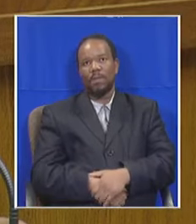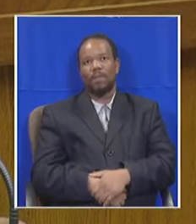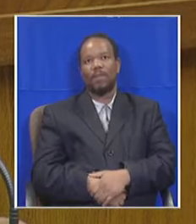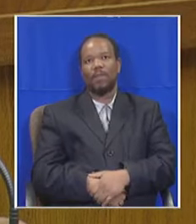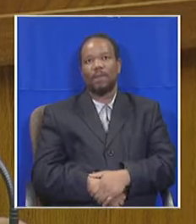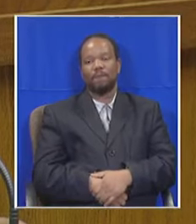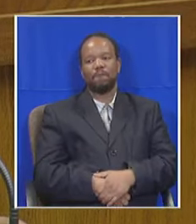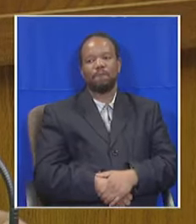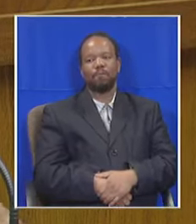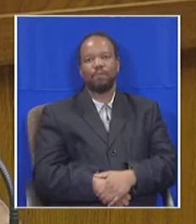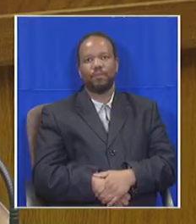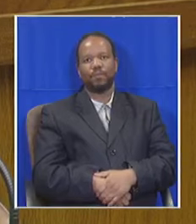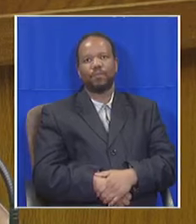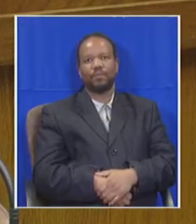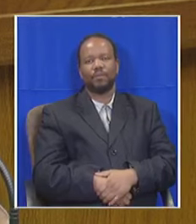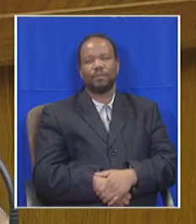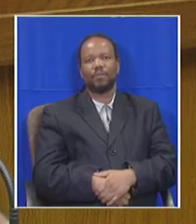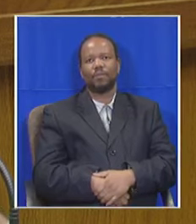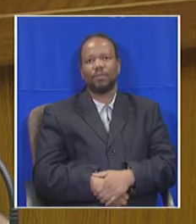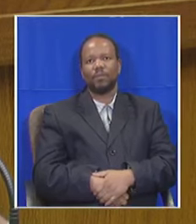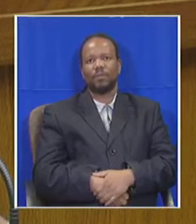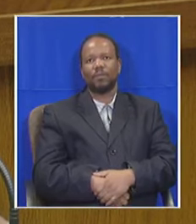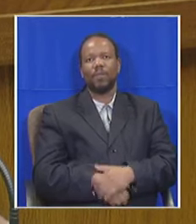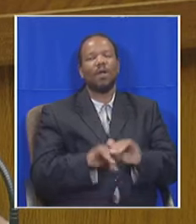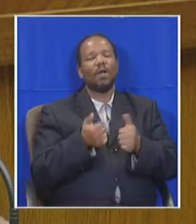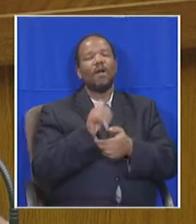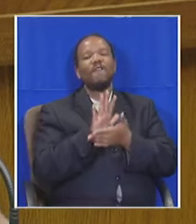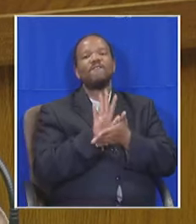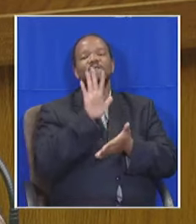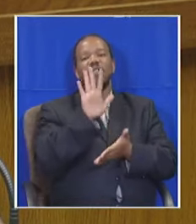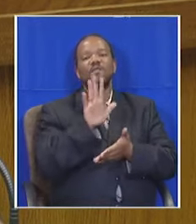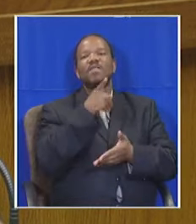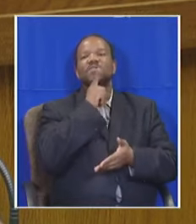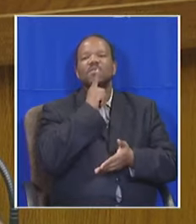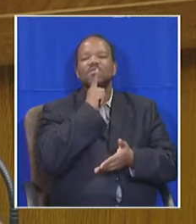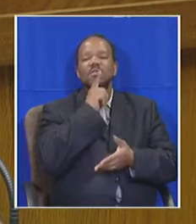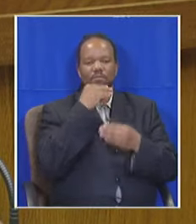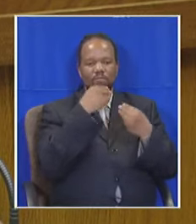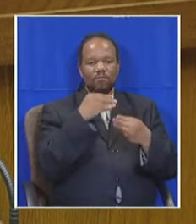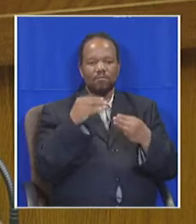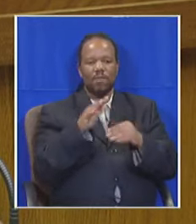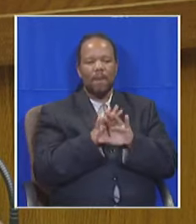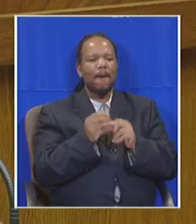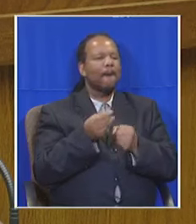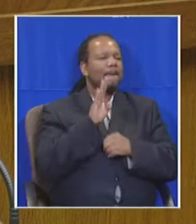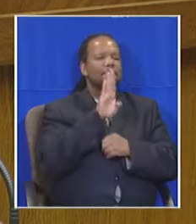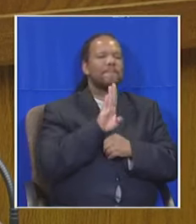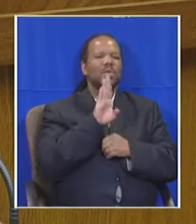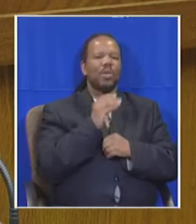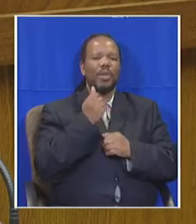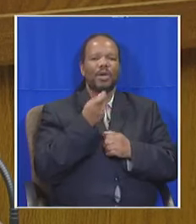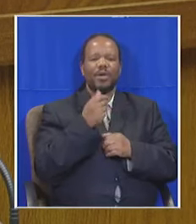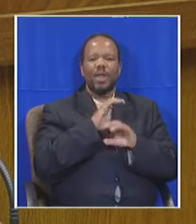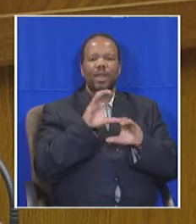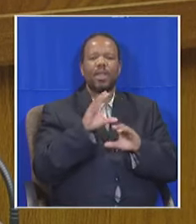has spent more than 710 million to support over 15,000 entrepreneurship, spent billions of rands in